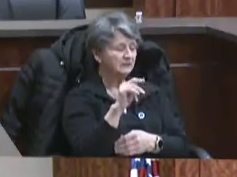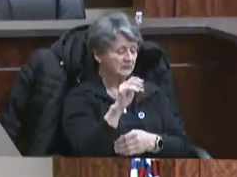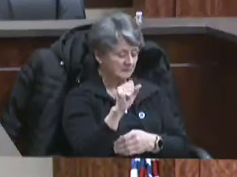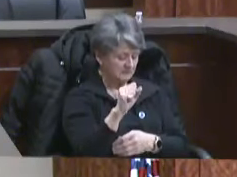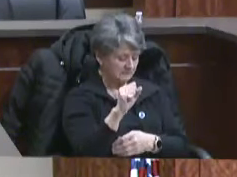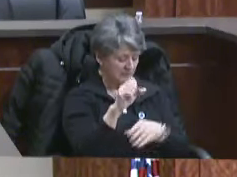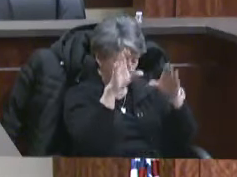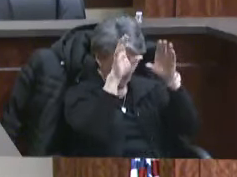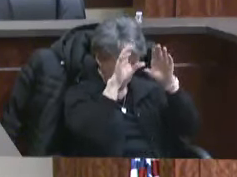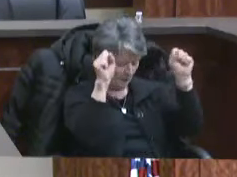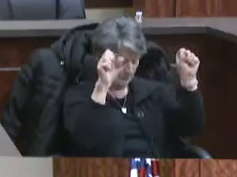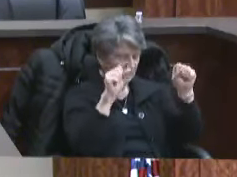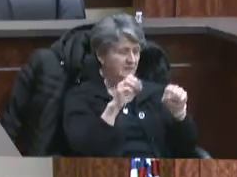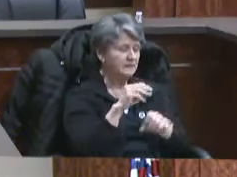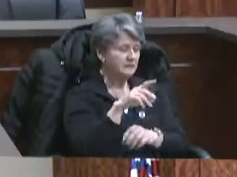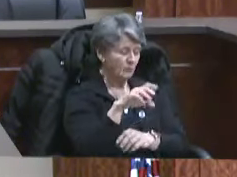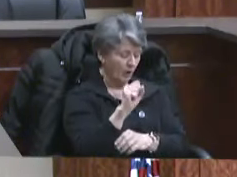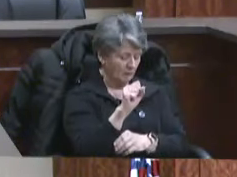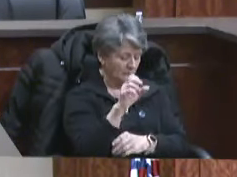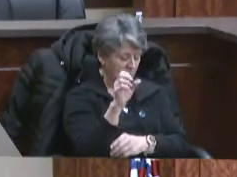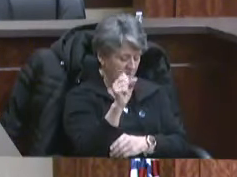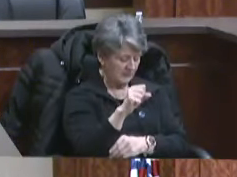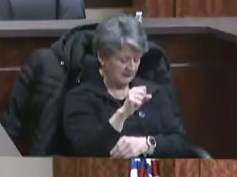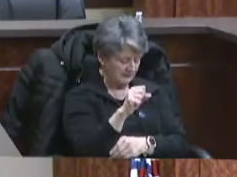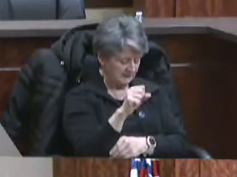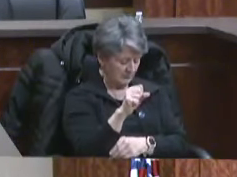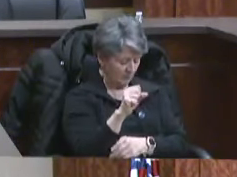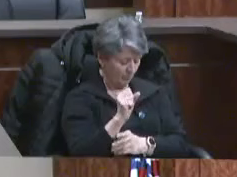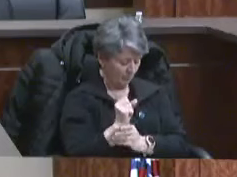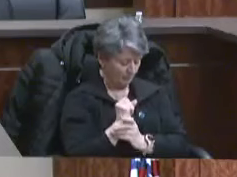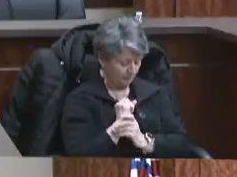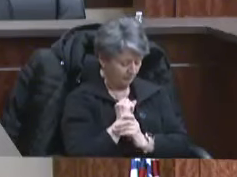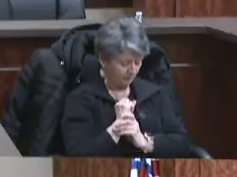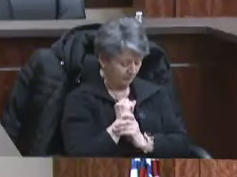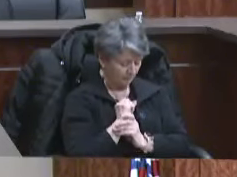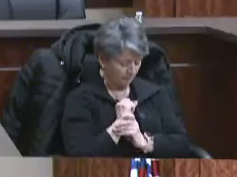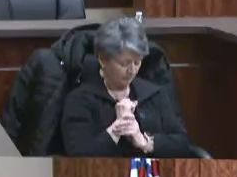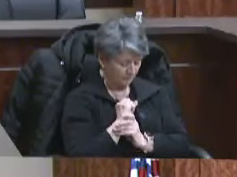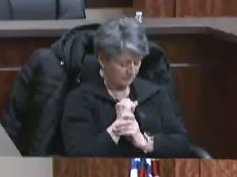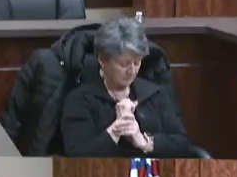Nicholas? Yes. President Smalls? I vote yes.